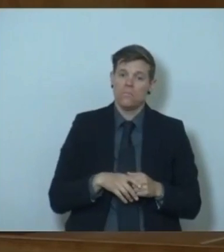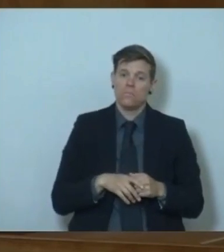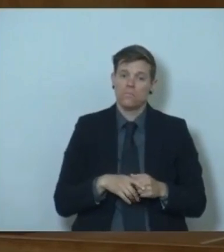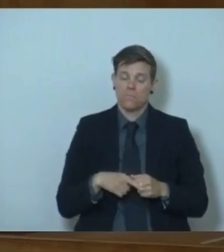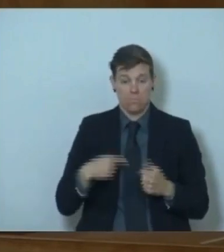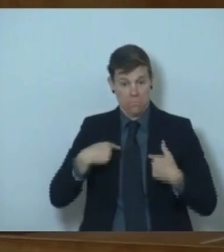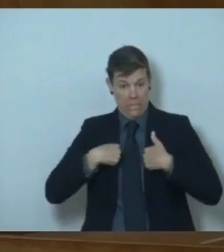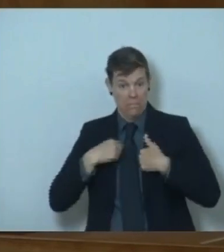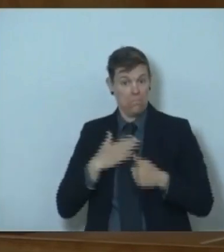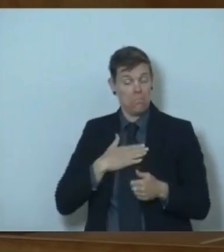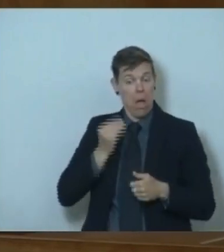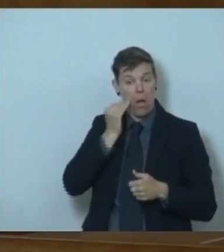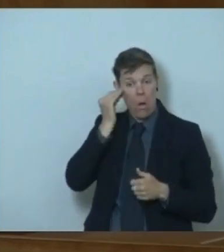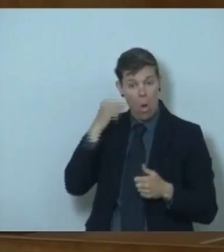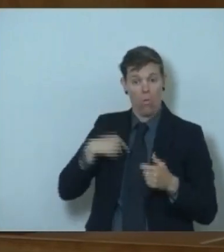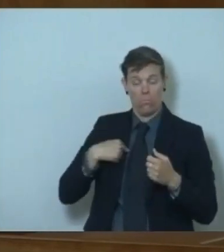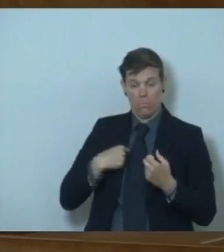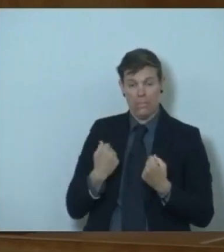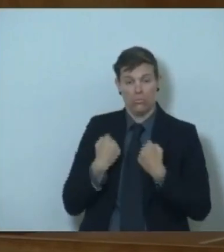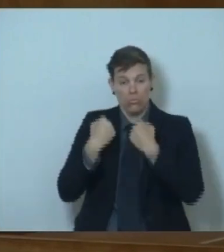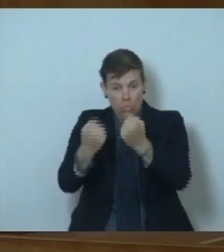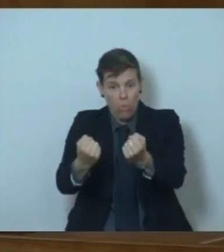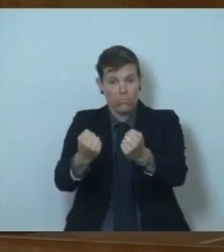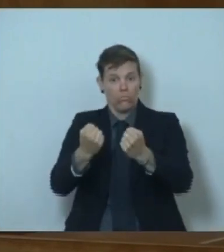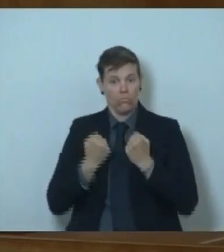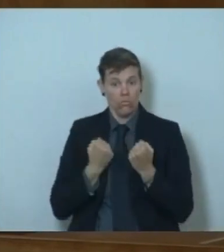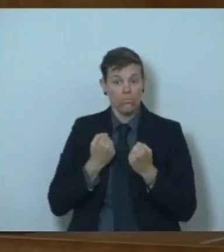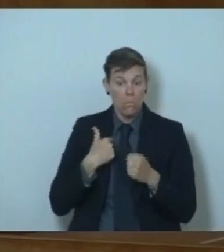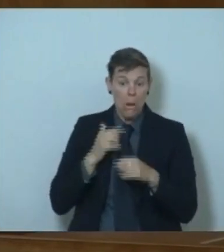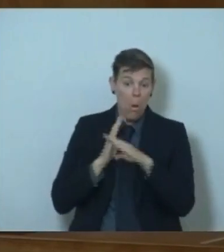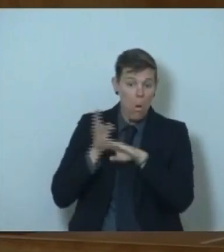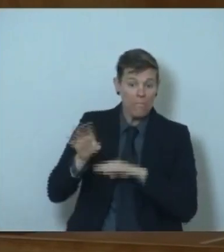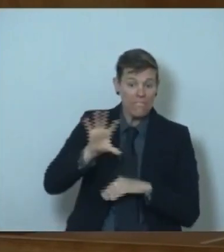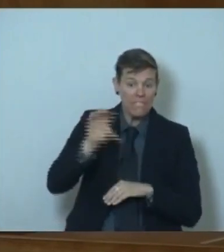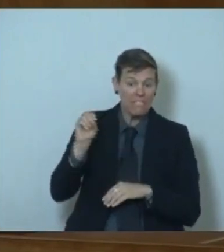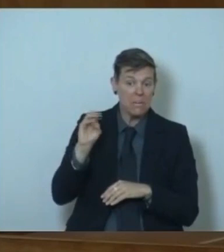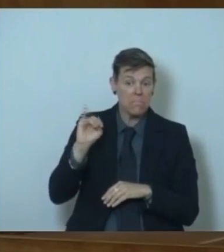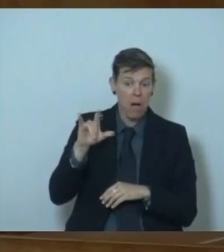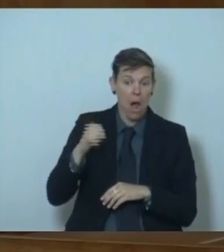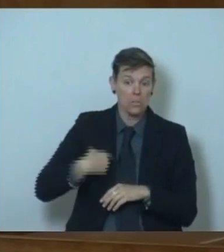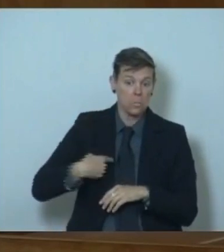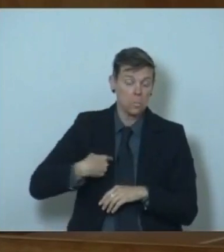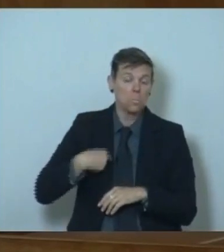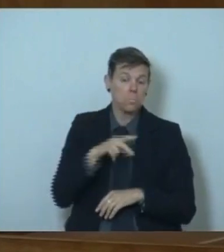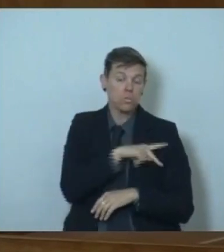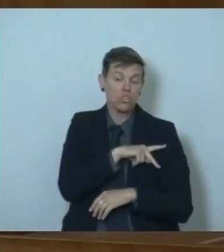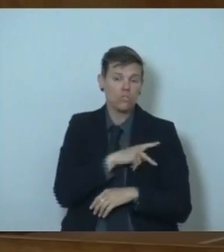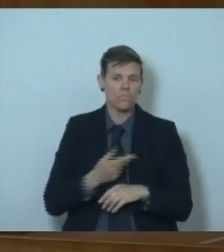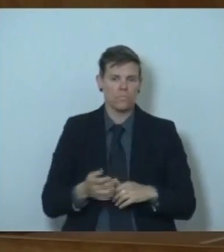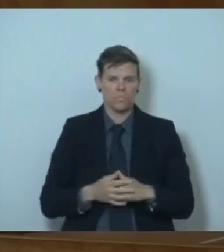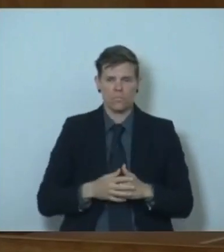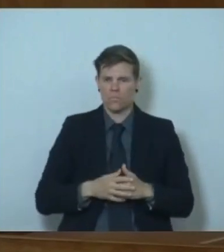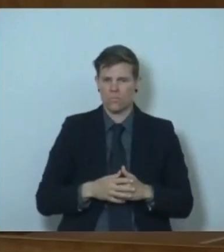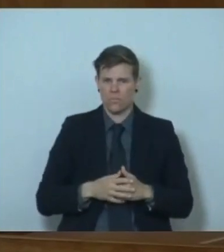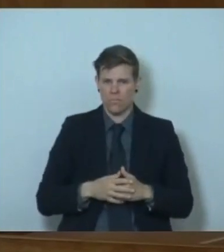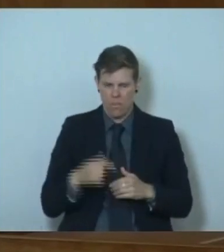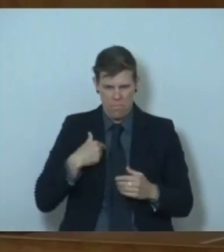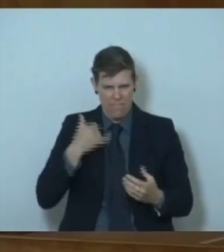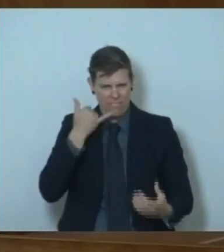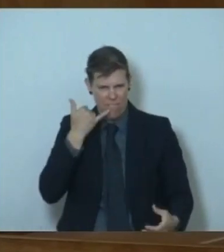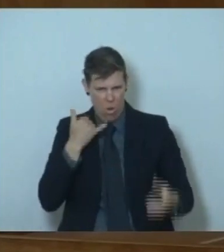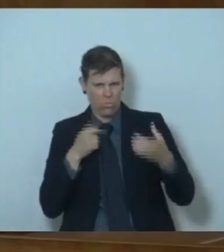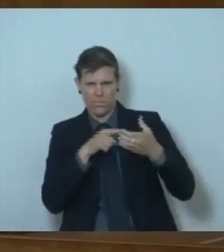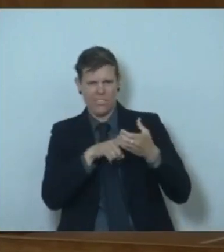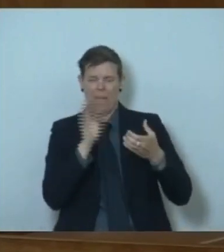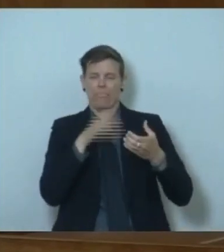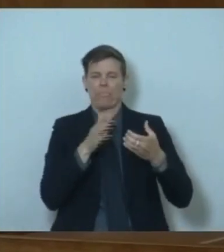50 miles today. Not sure whether my cell phone will be in there or not now that I think about it, but across the county line as well.